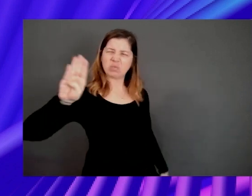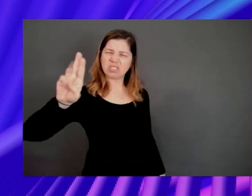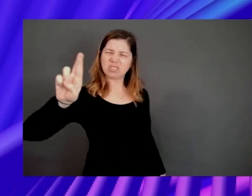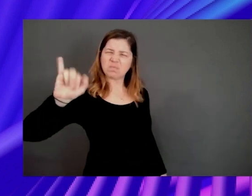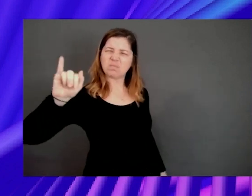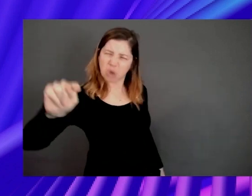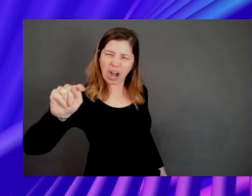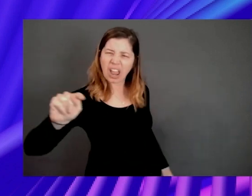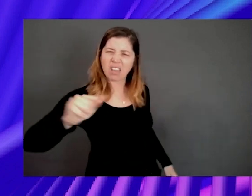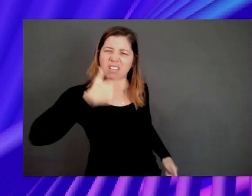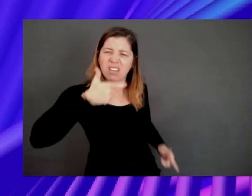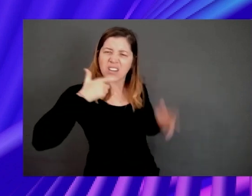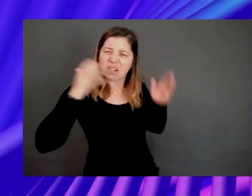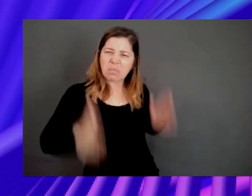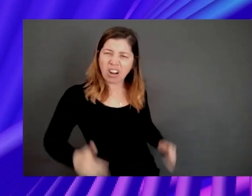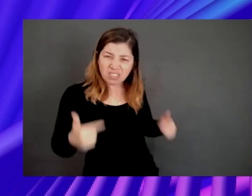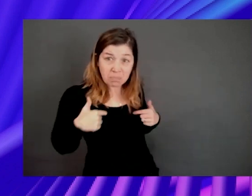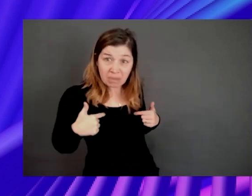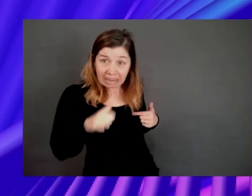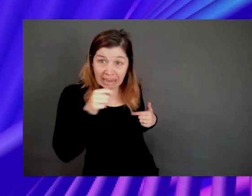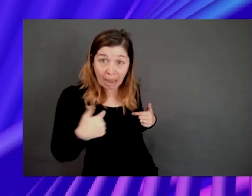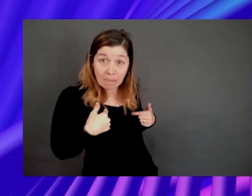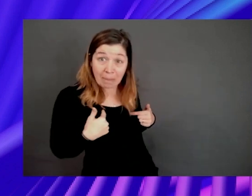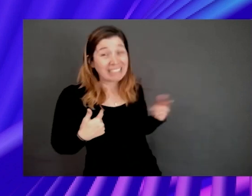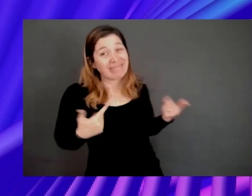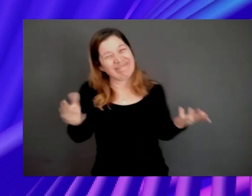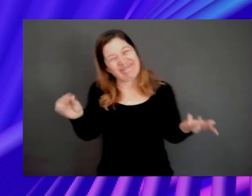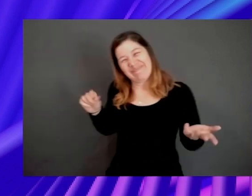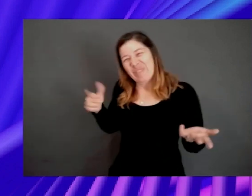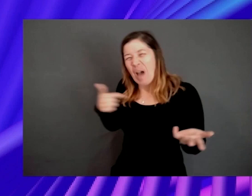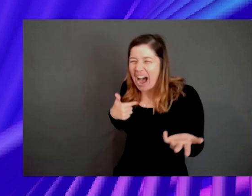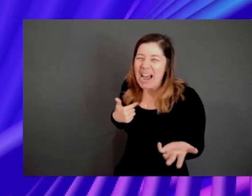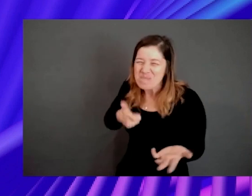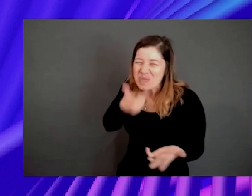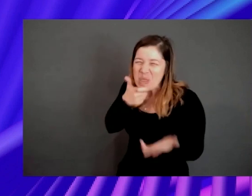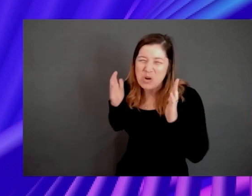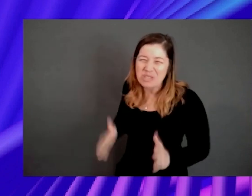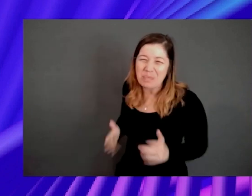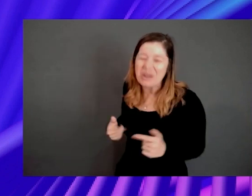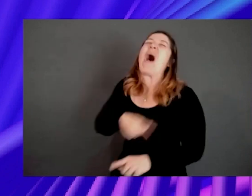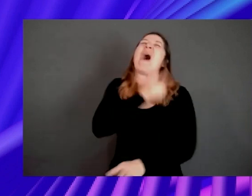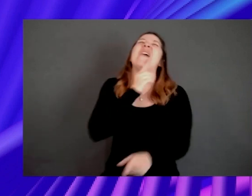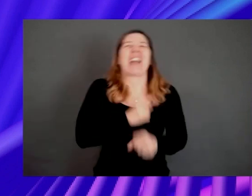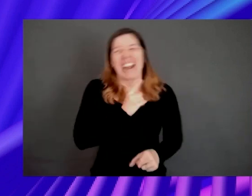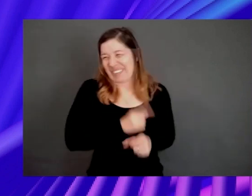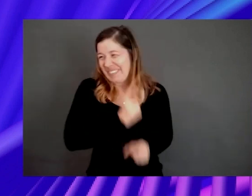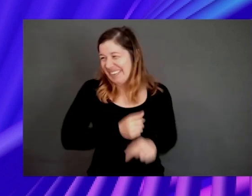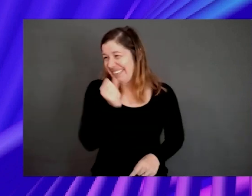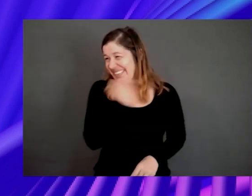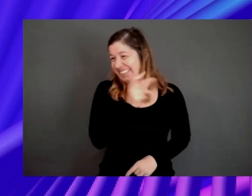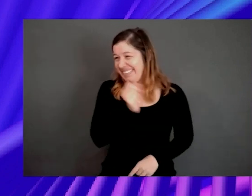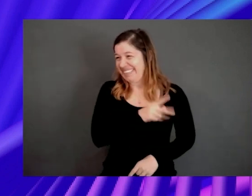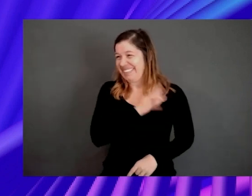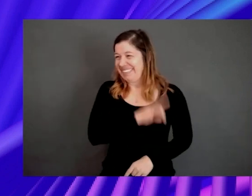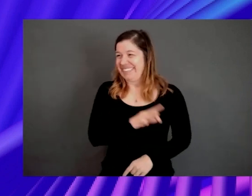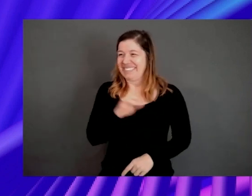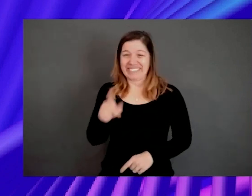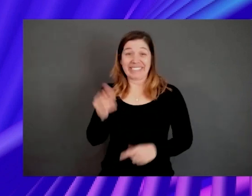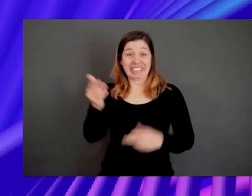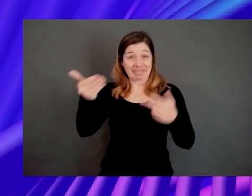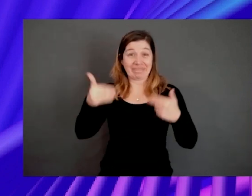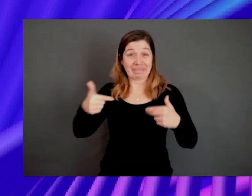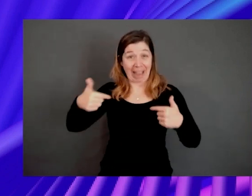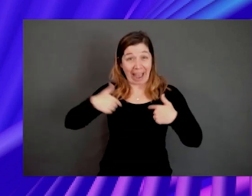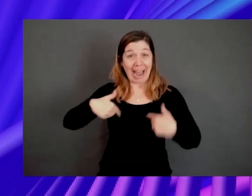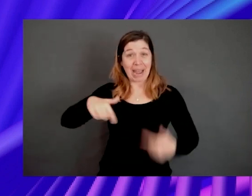Only an honorary Brit, and we'd have to change your cap. So. Oh, that's right. I'm Amster, I